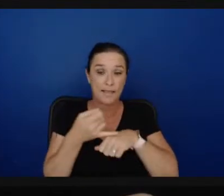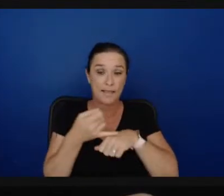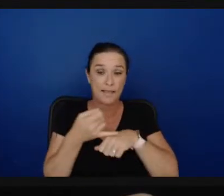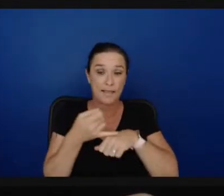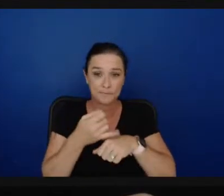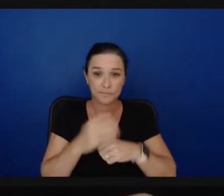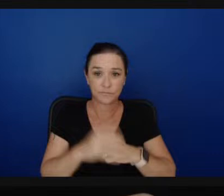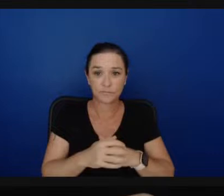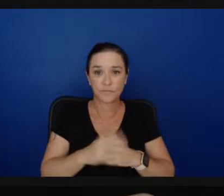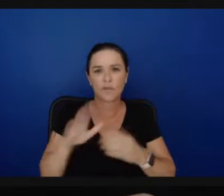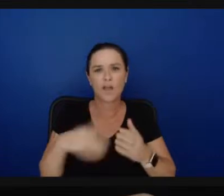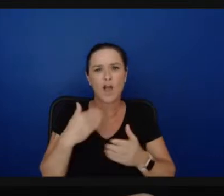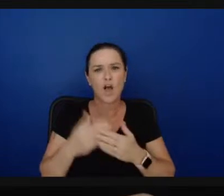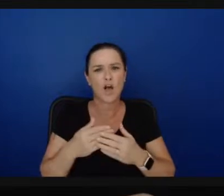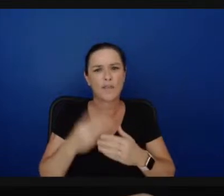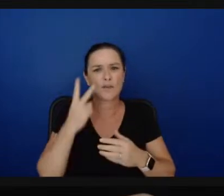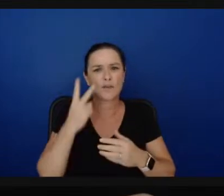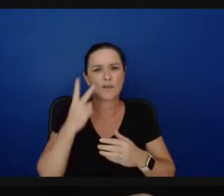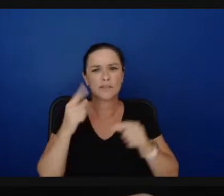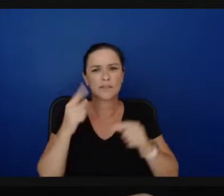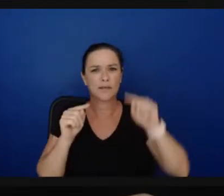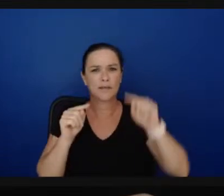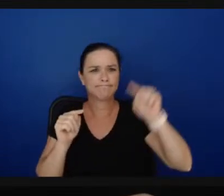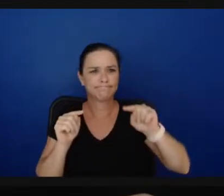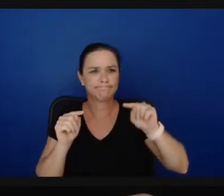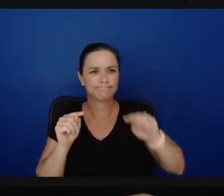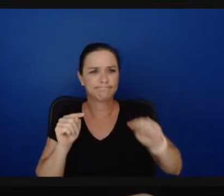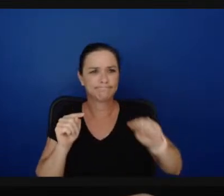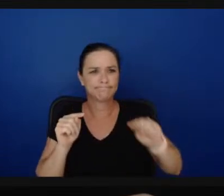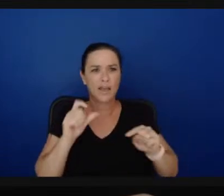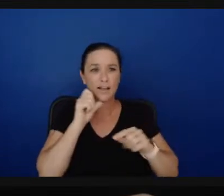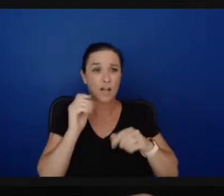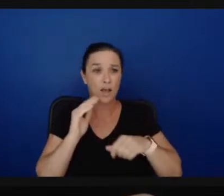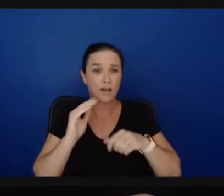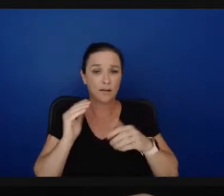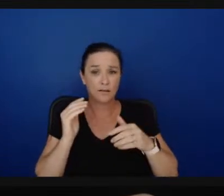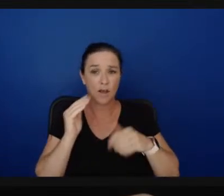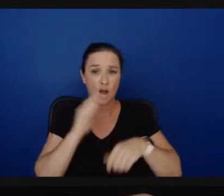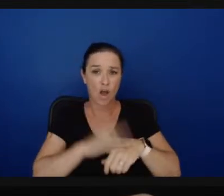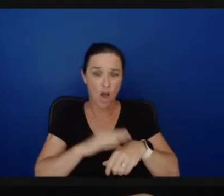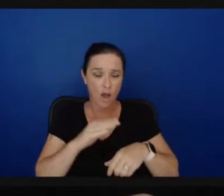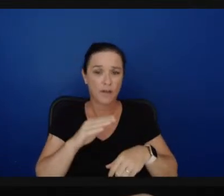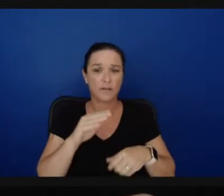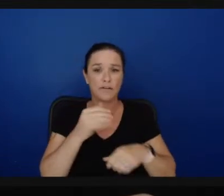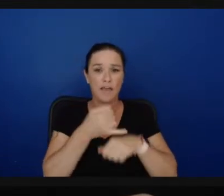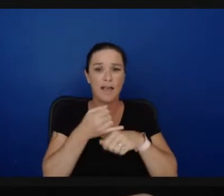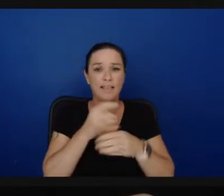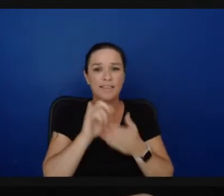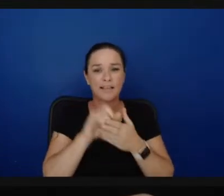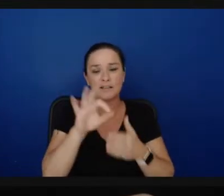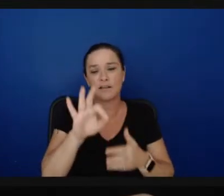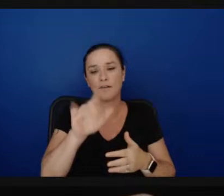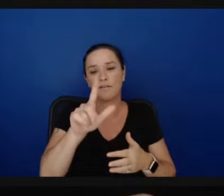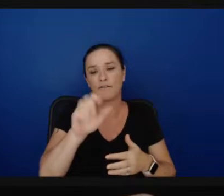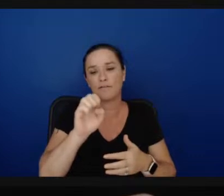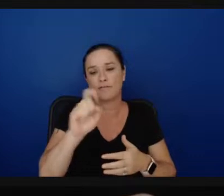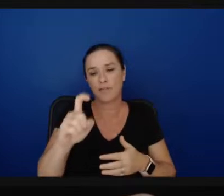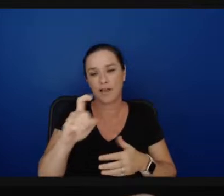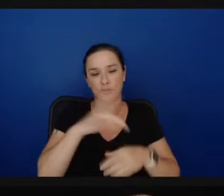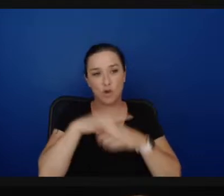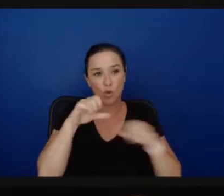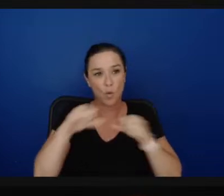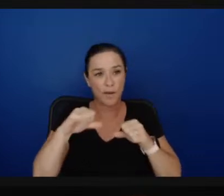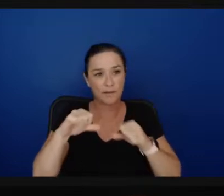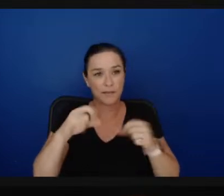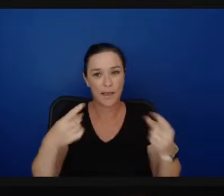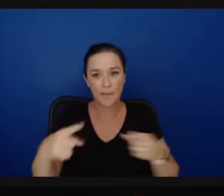All these ones you see surrounding the island, those are these flex earthquakes happening all the time, right? When